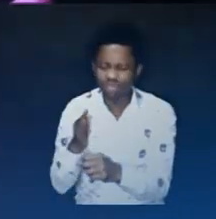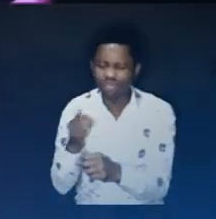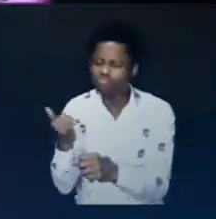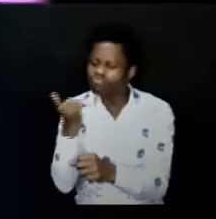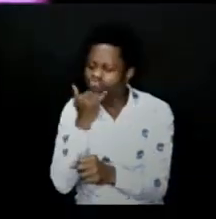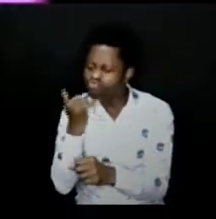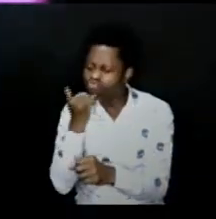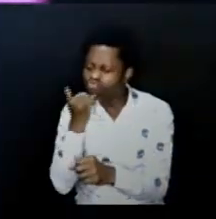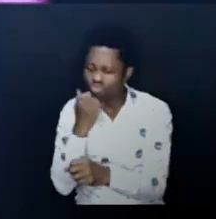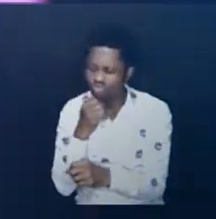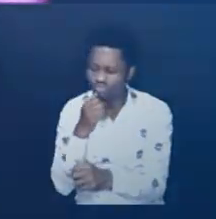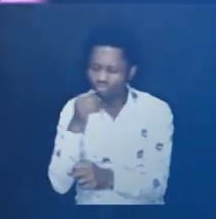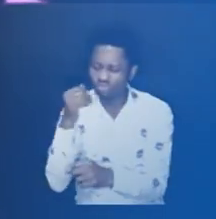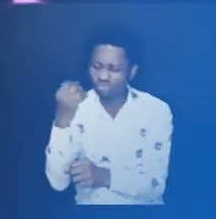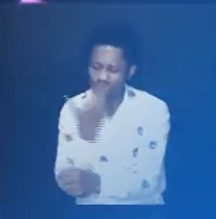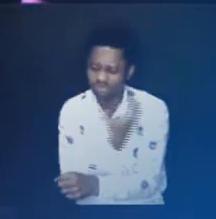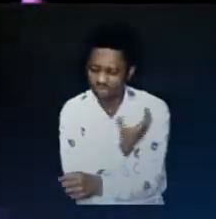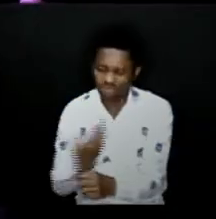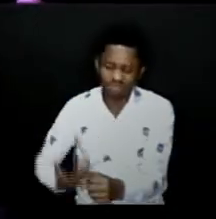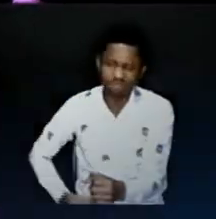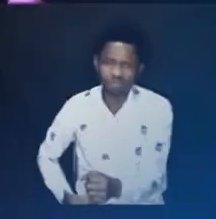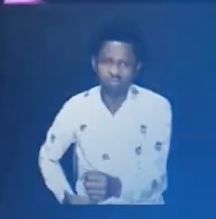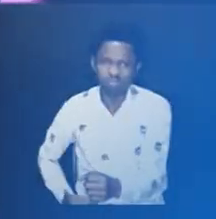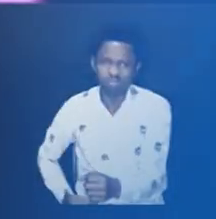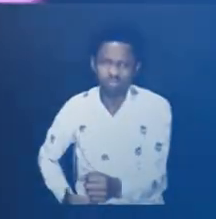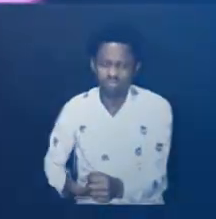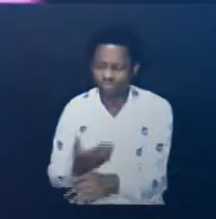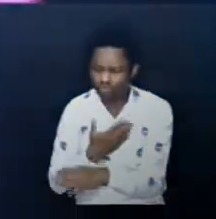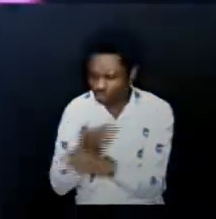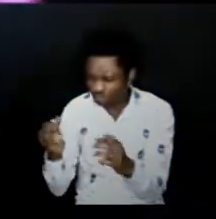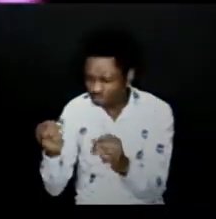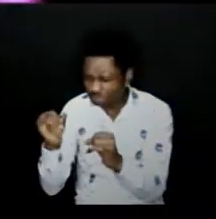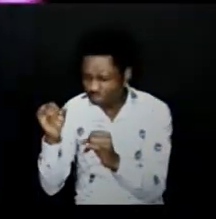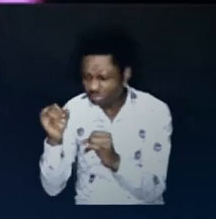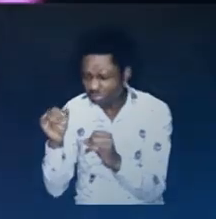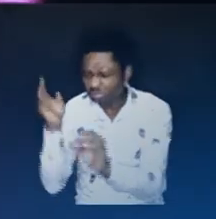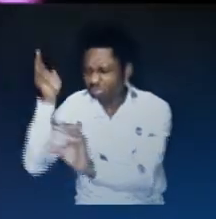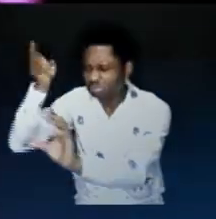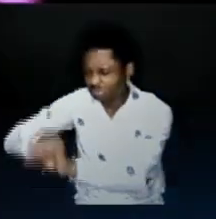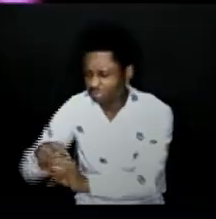Now she will not slaughter any animal.